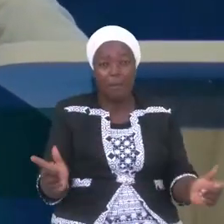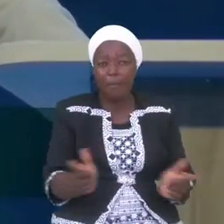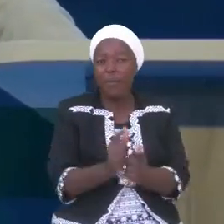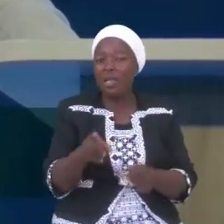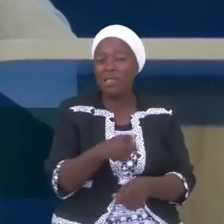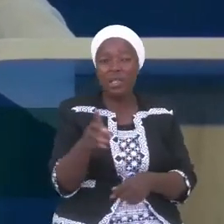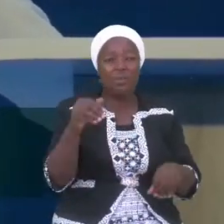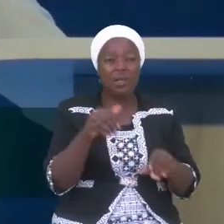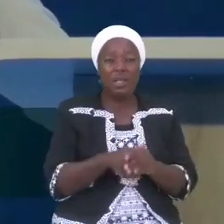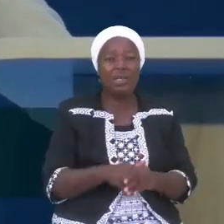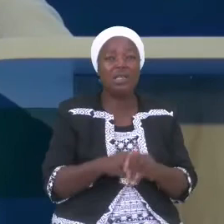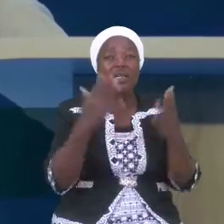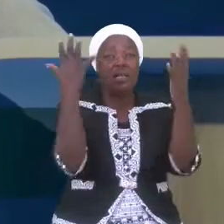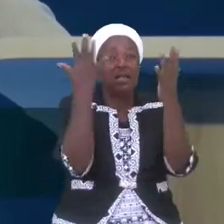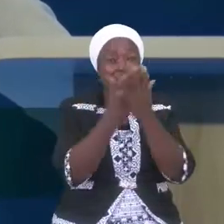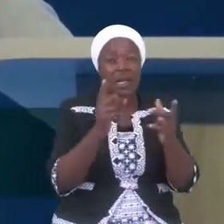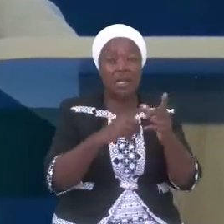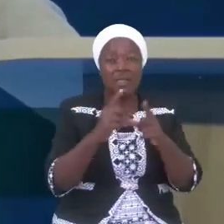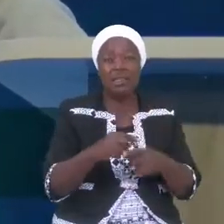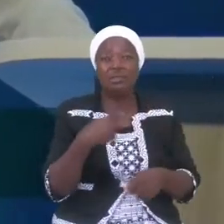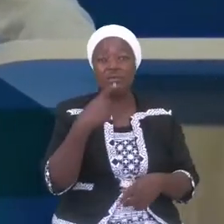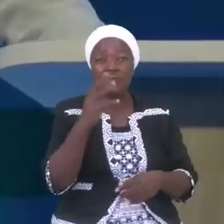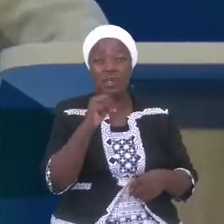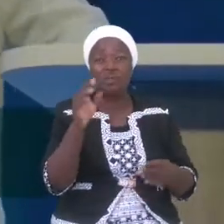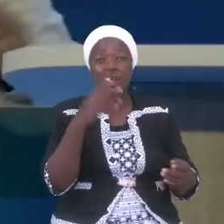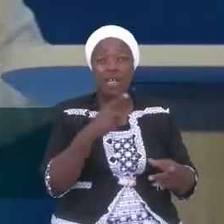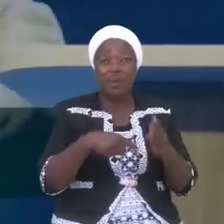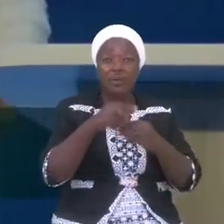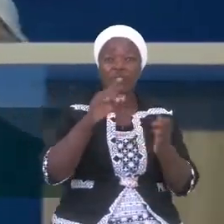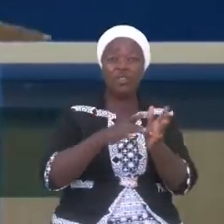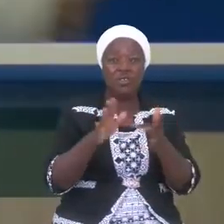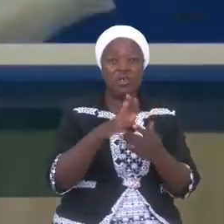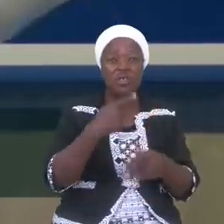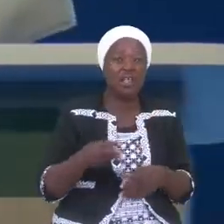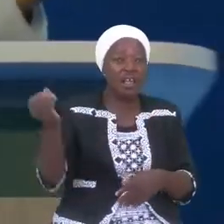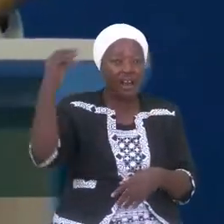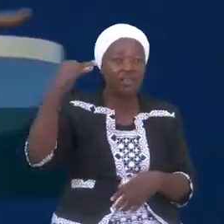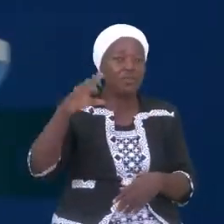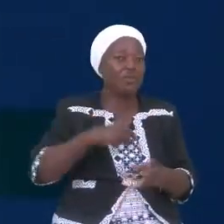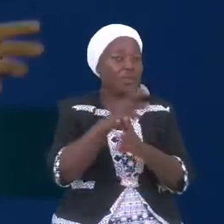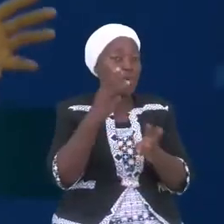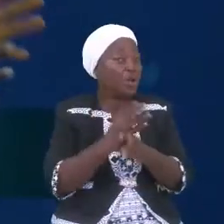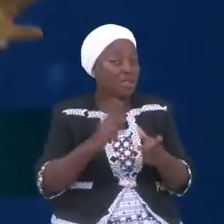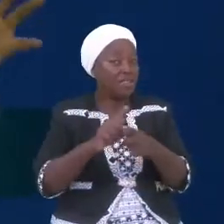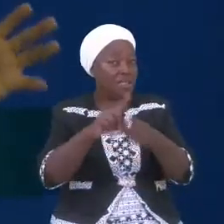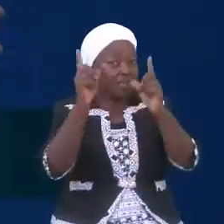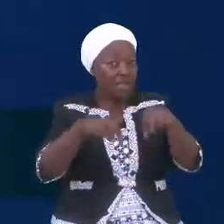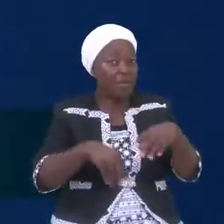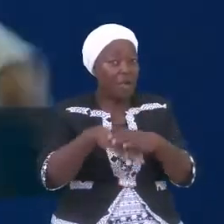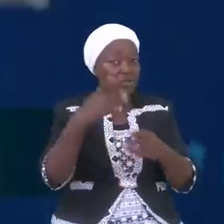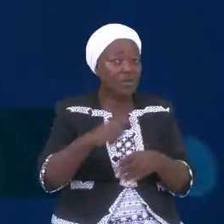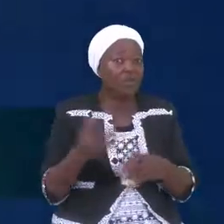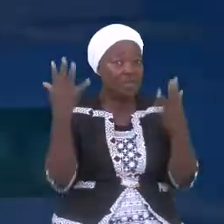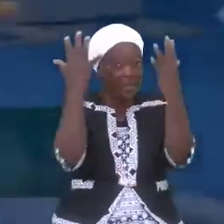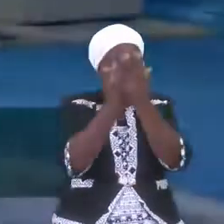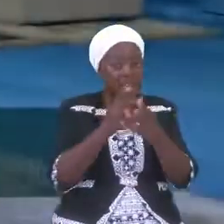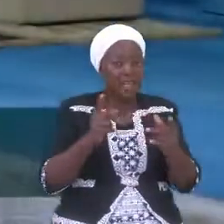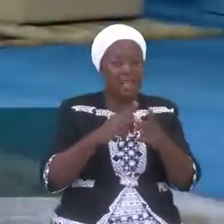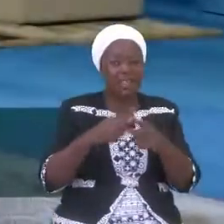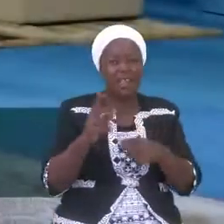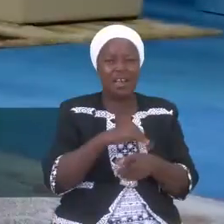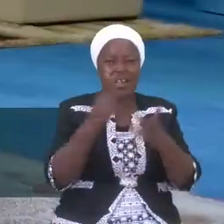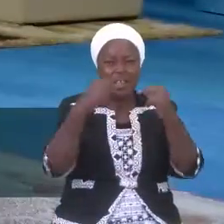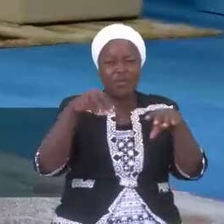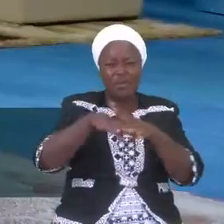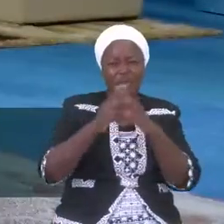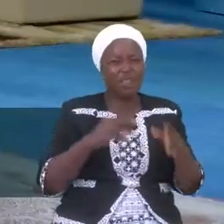told them about Jesus, the light of the world. And they came out of darkness, and they came into